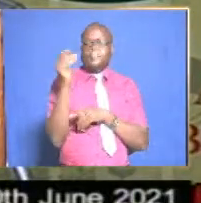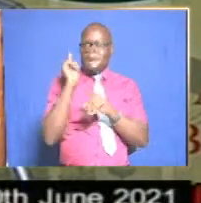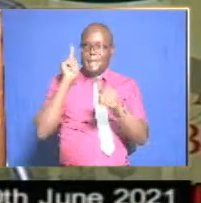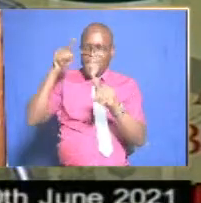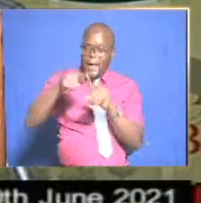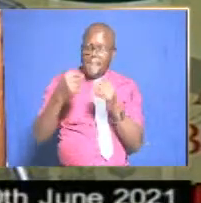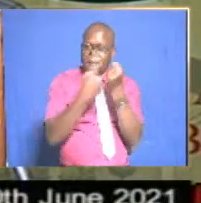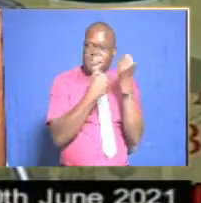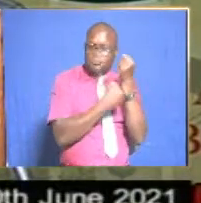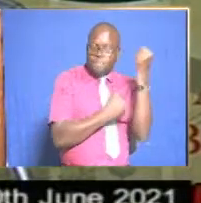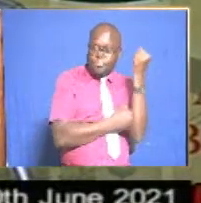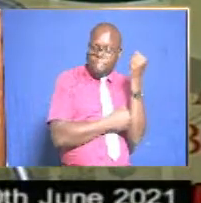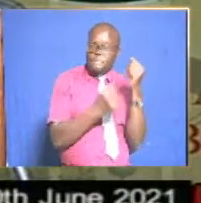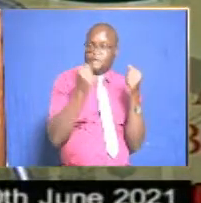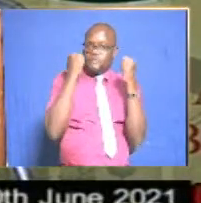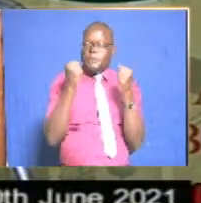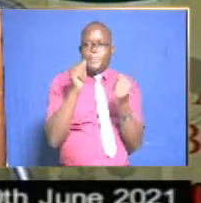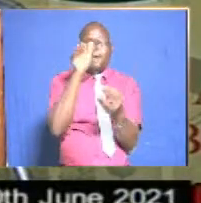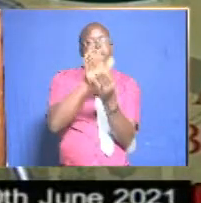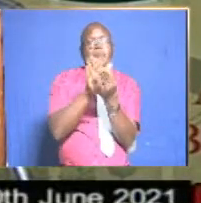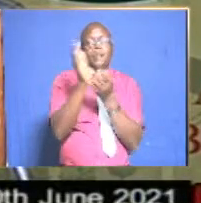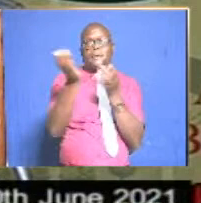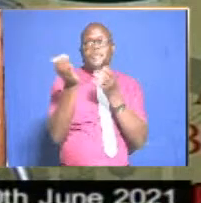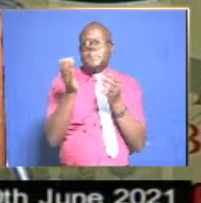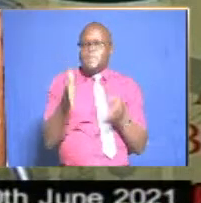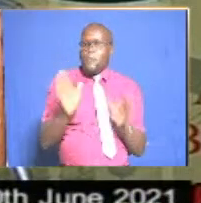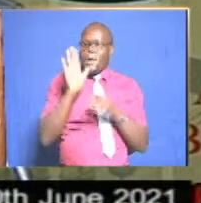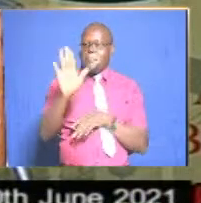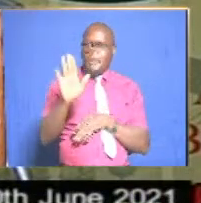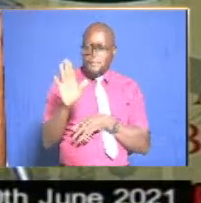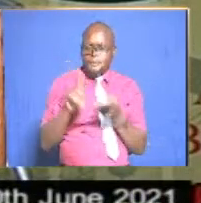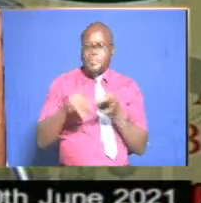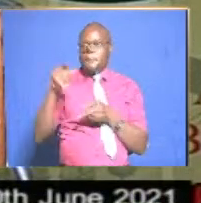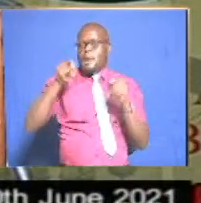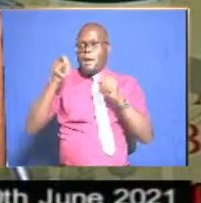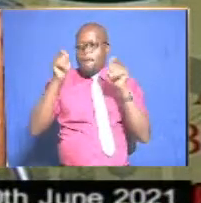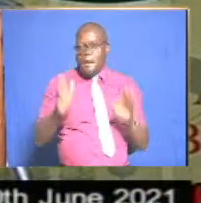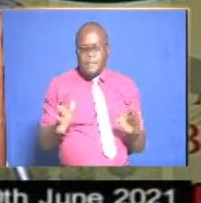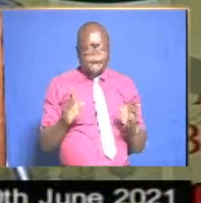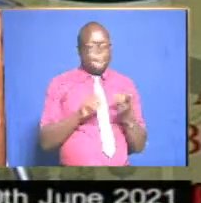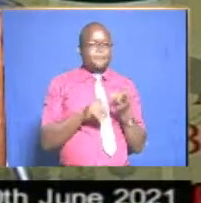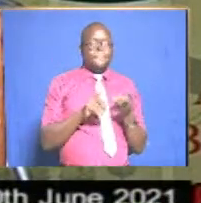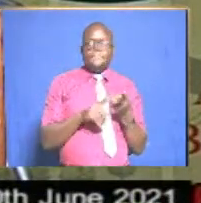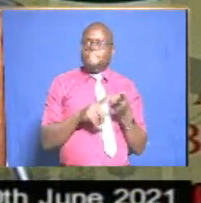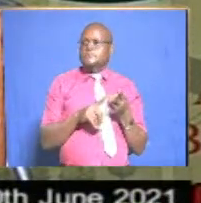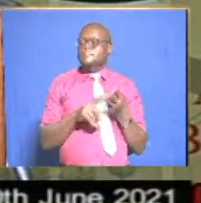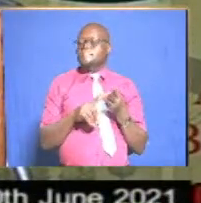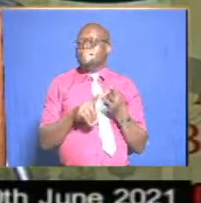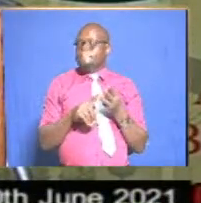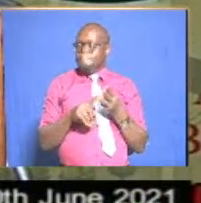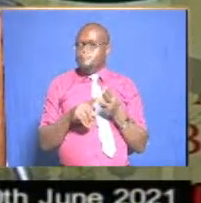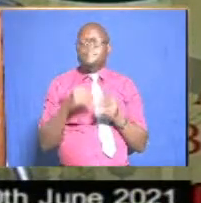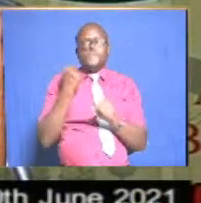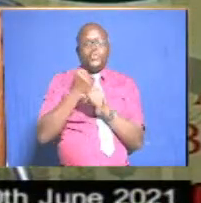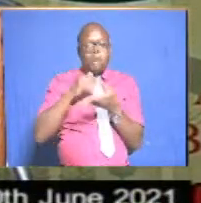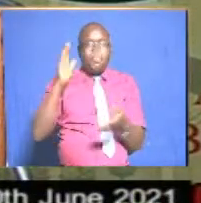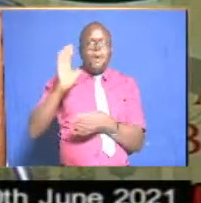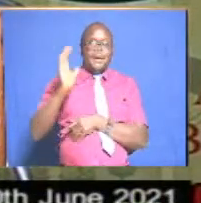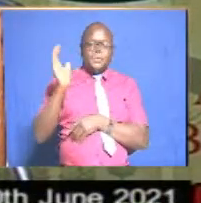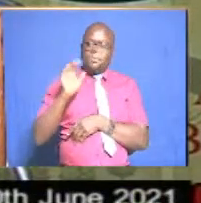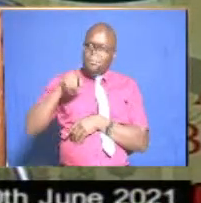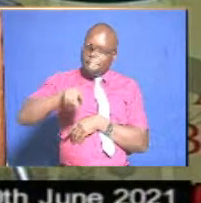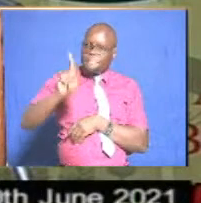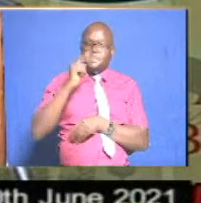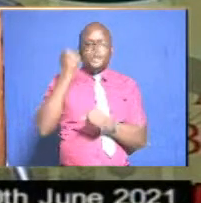the journey has been the strengthening of banks' business models, governance frameworks, and entrenching customer centricity in